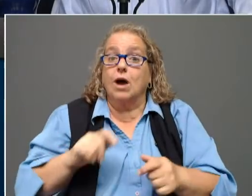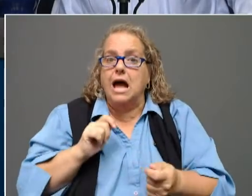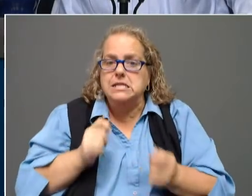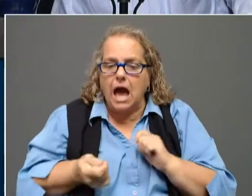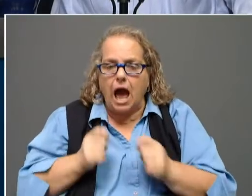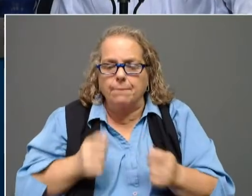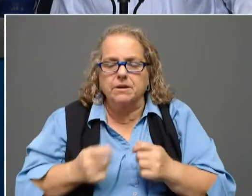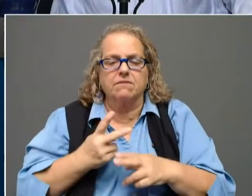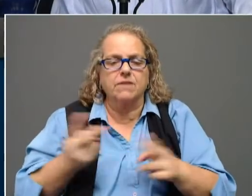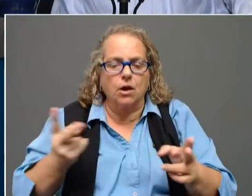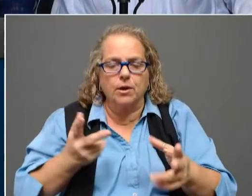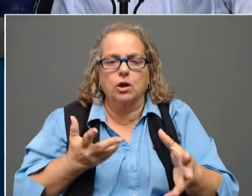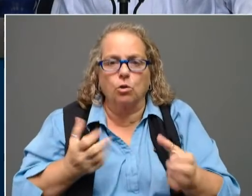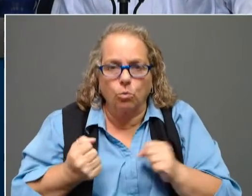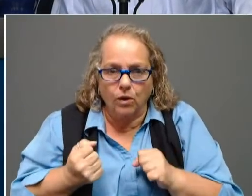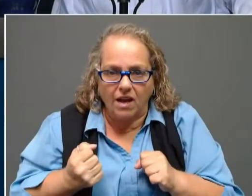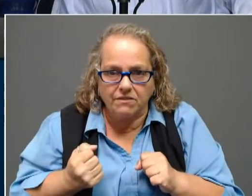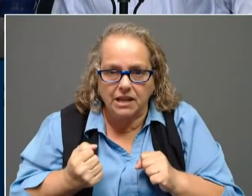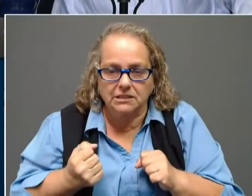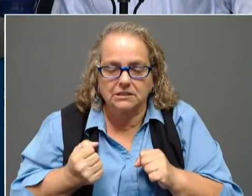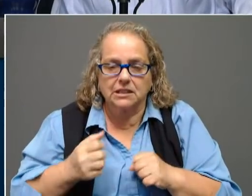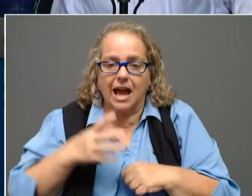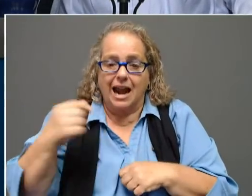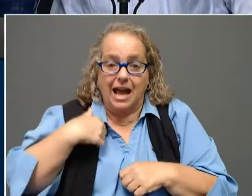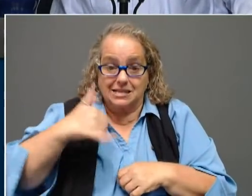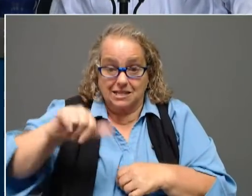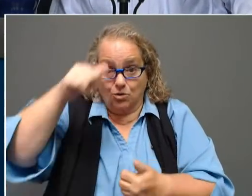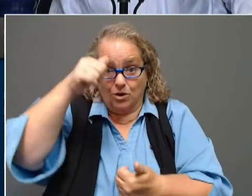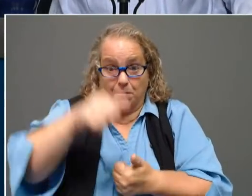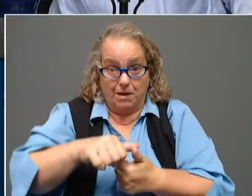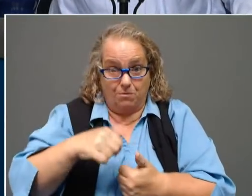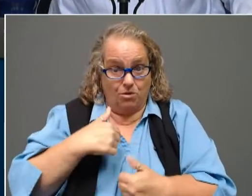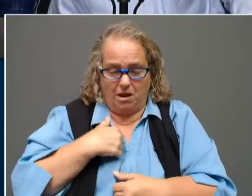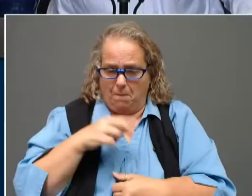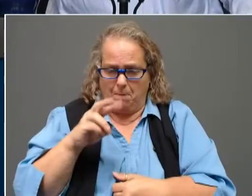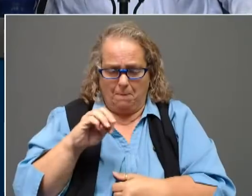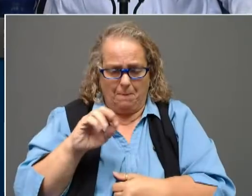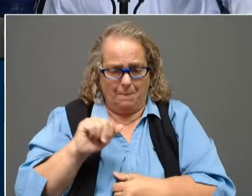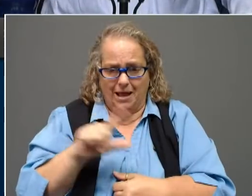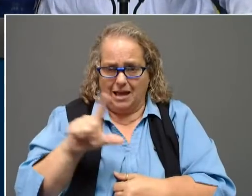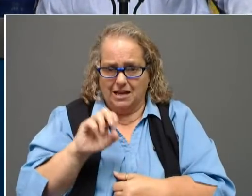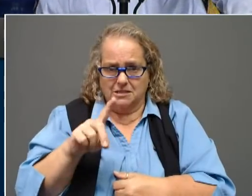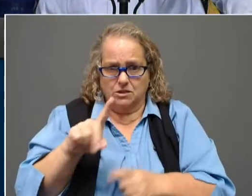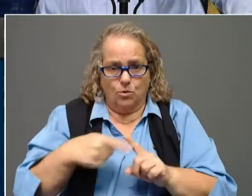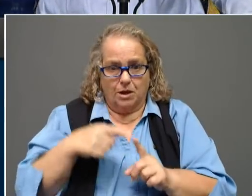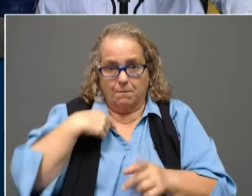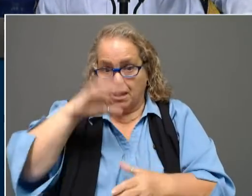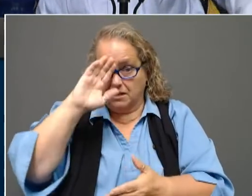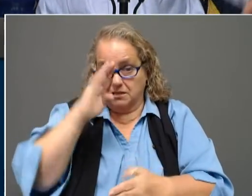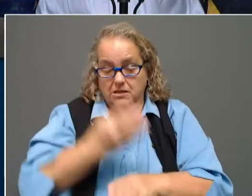quickly. I still remember being amazed when my son was 2. He was